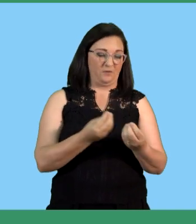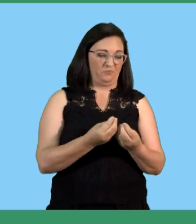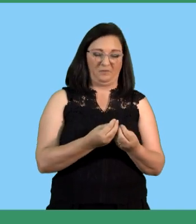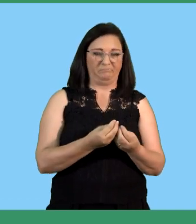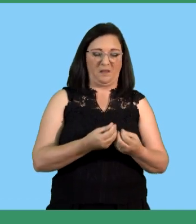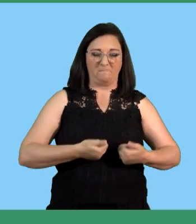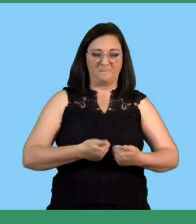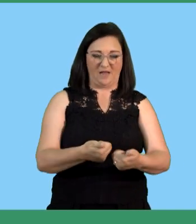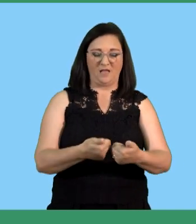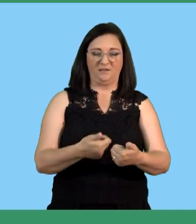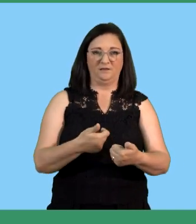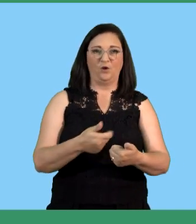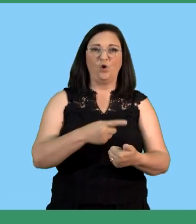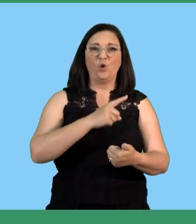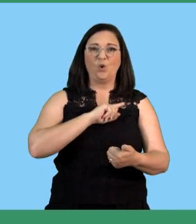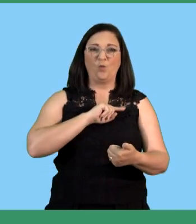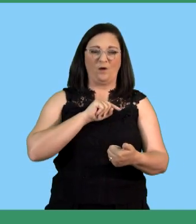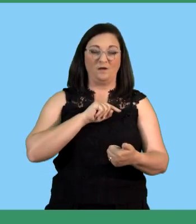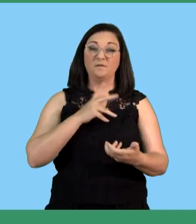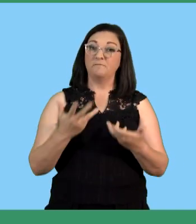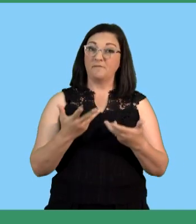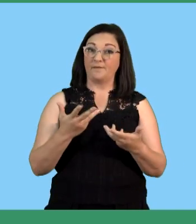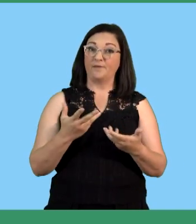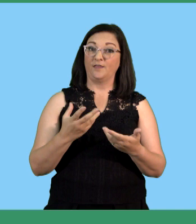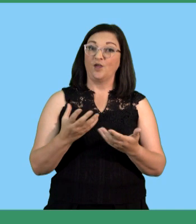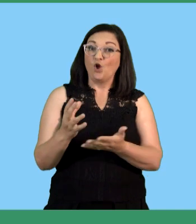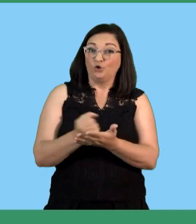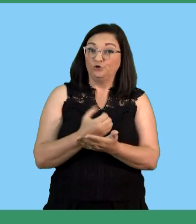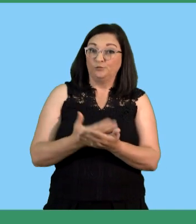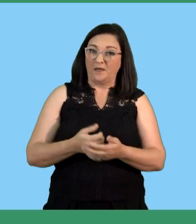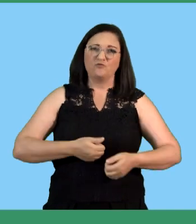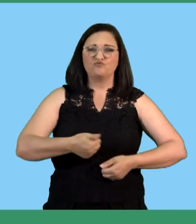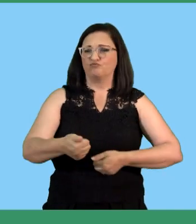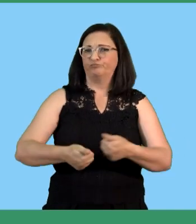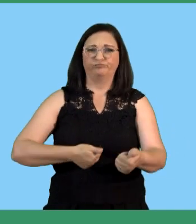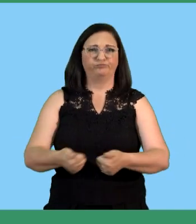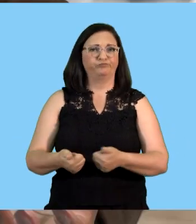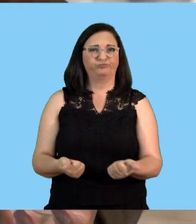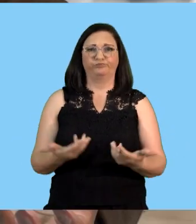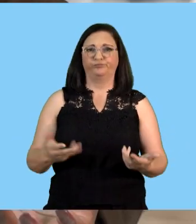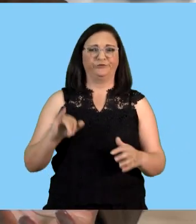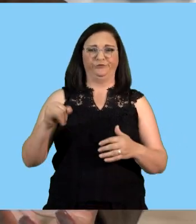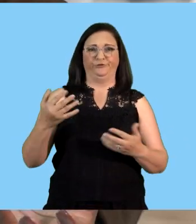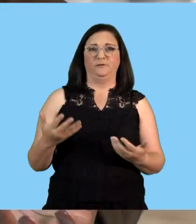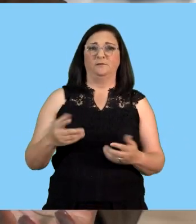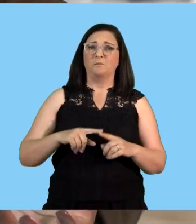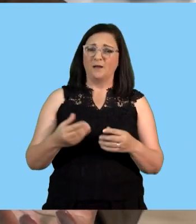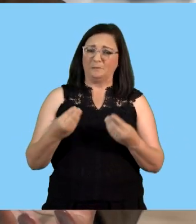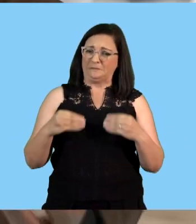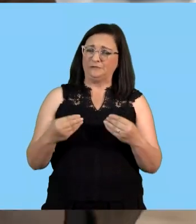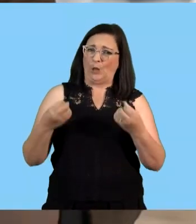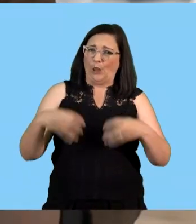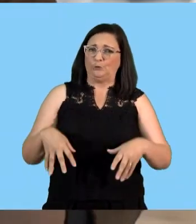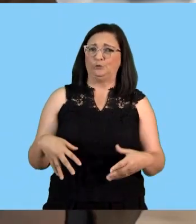return goods, basically. So some consumers can take advantage of that. And sometimes when they return the goods, it can be a loss to